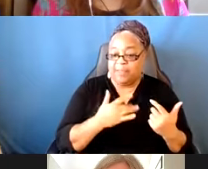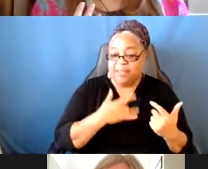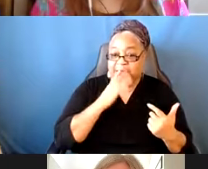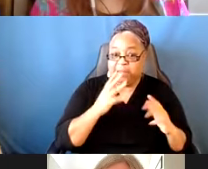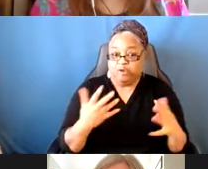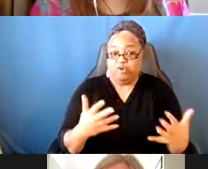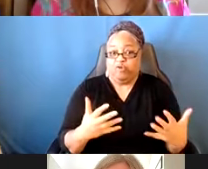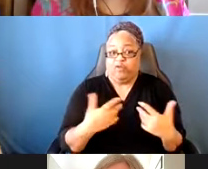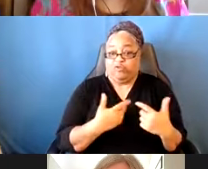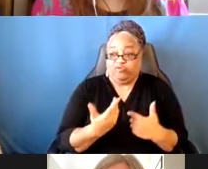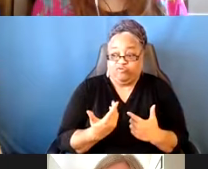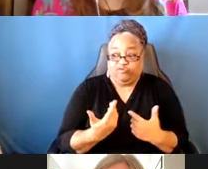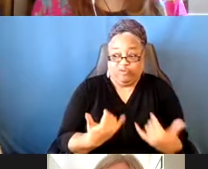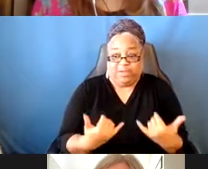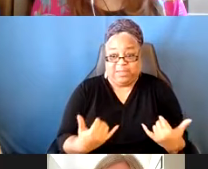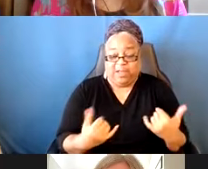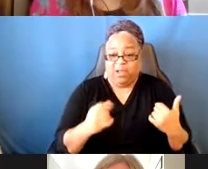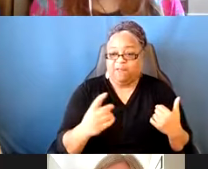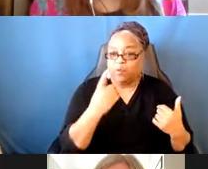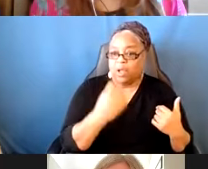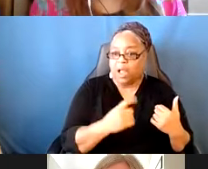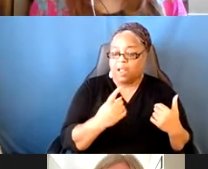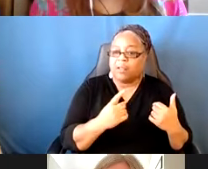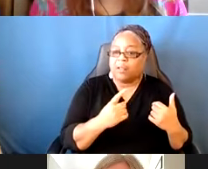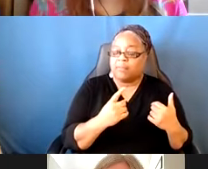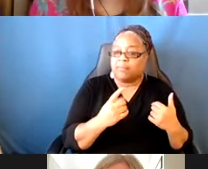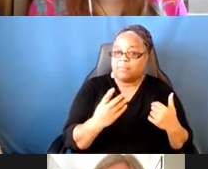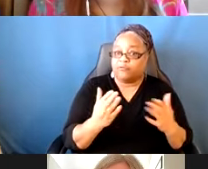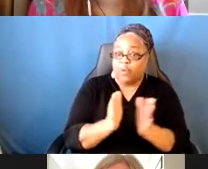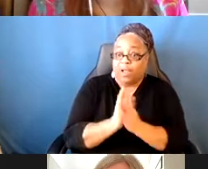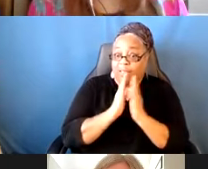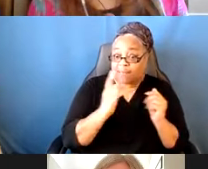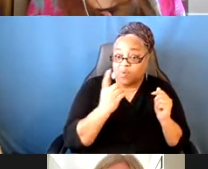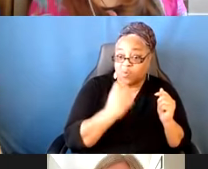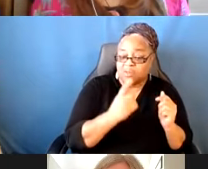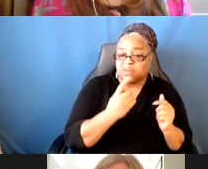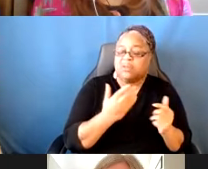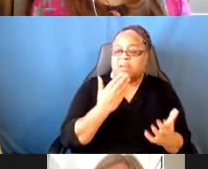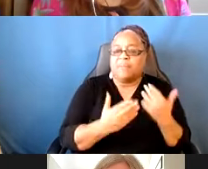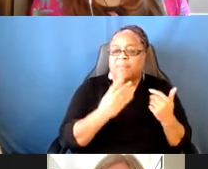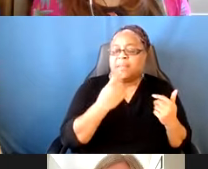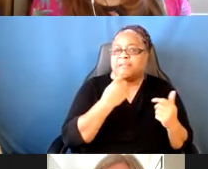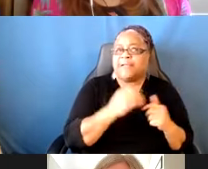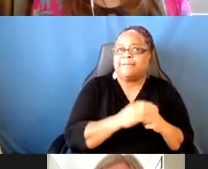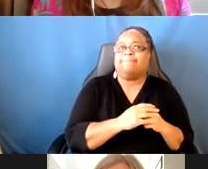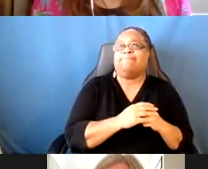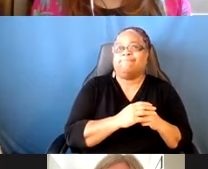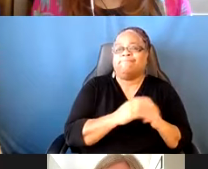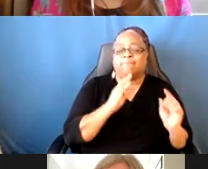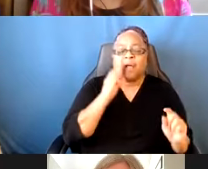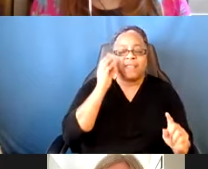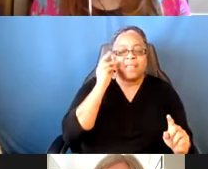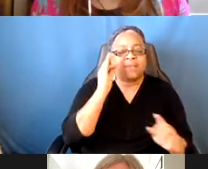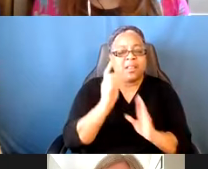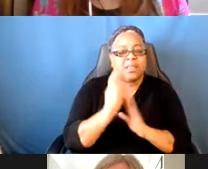question when they're upset, they might say, let me think about it for a little bit. I'll get back to you. For people who